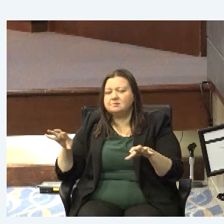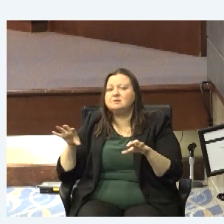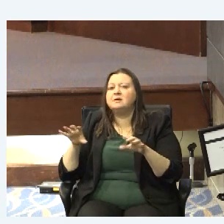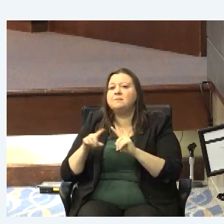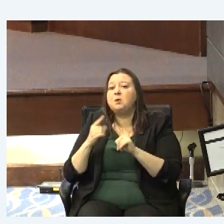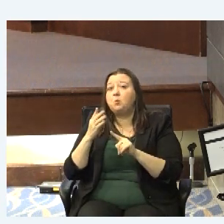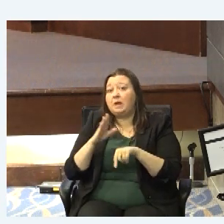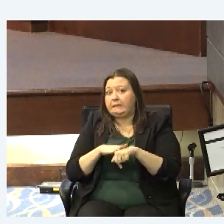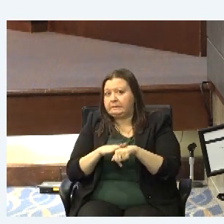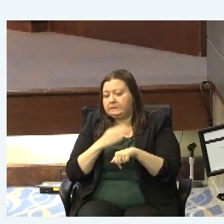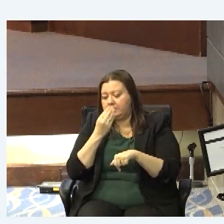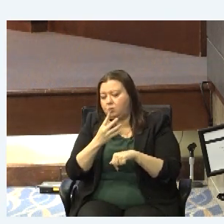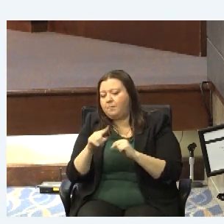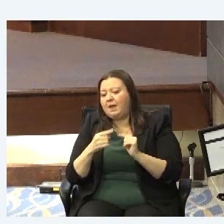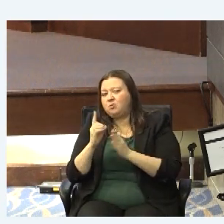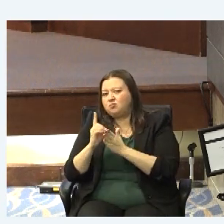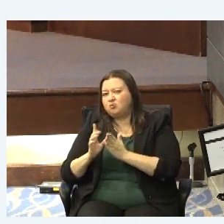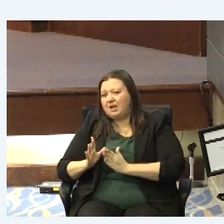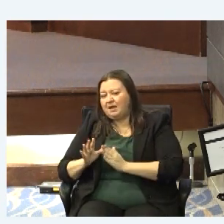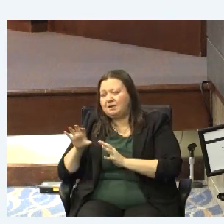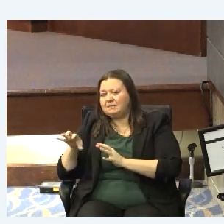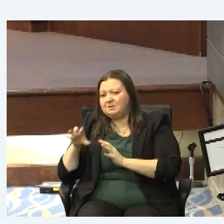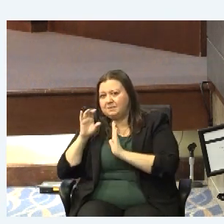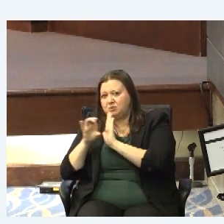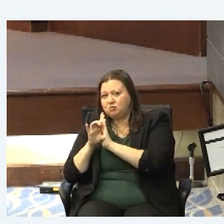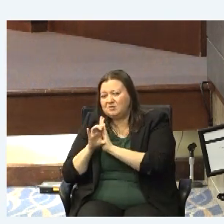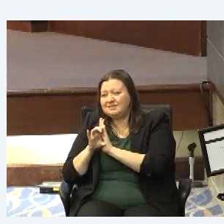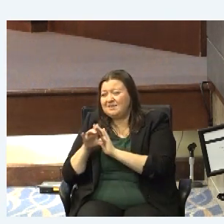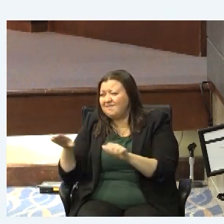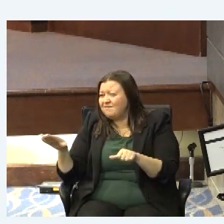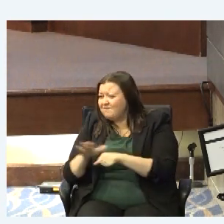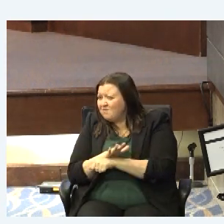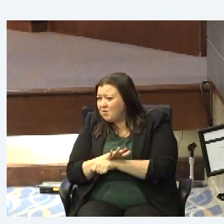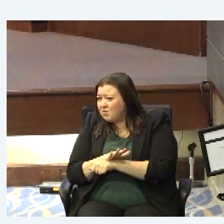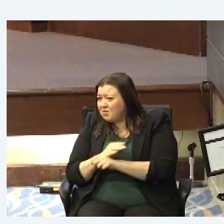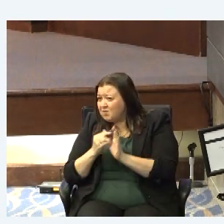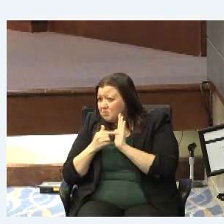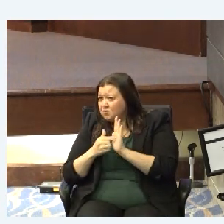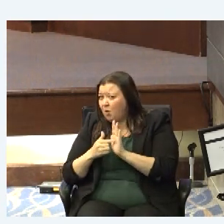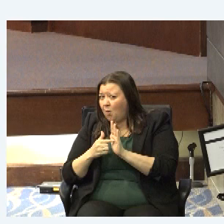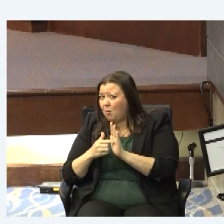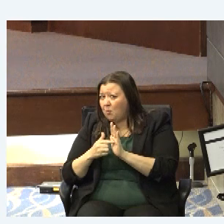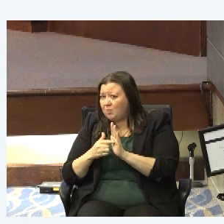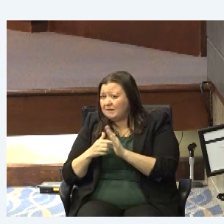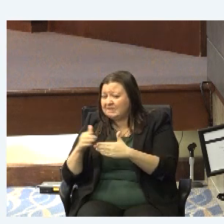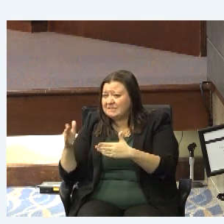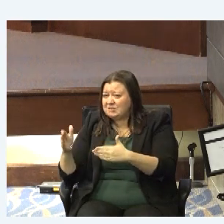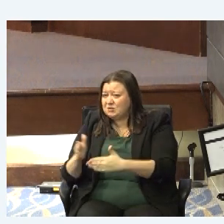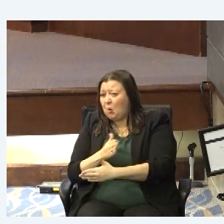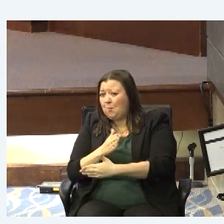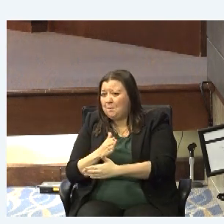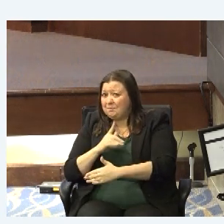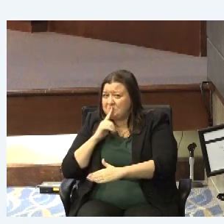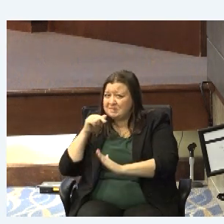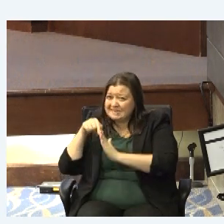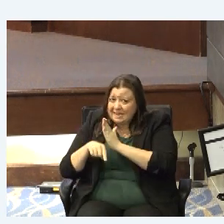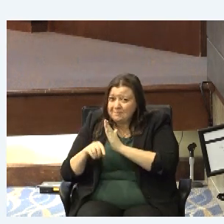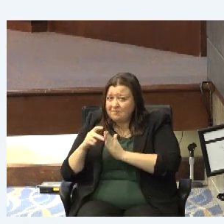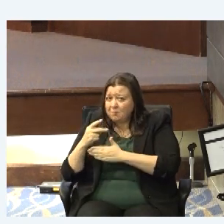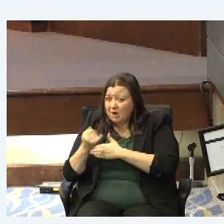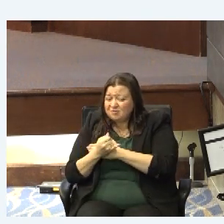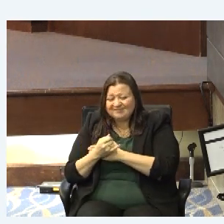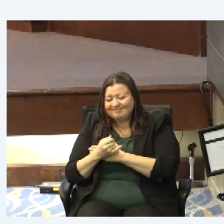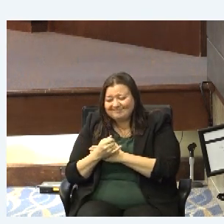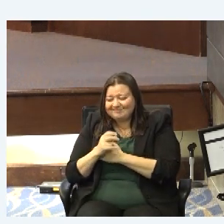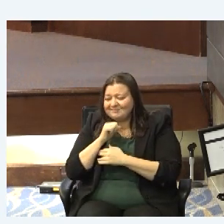is I don't know that they fully convey the scope of the project. So on the